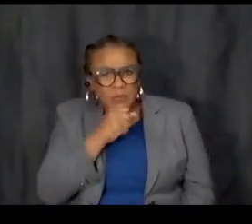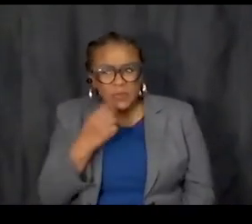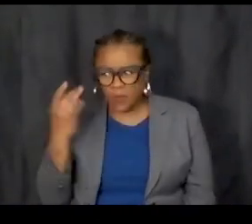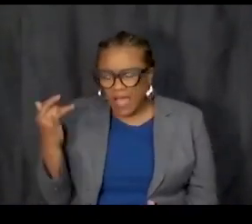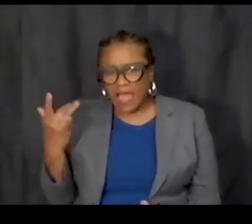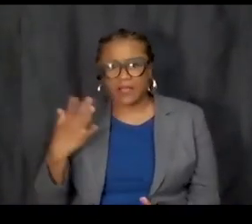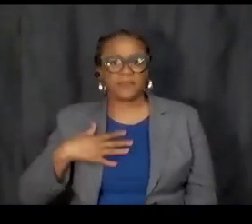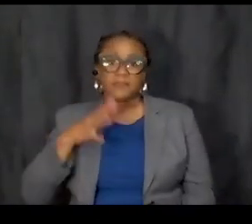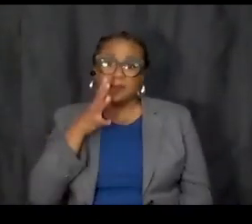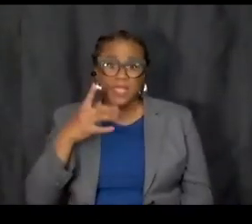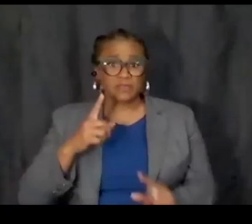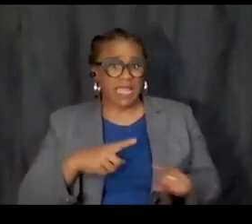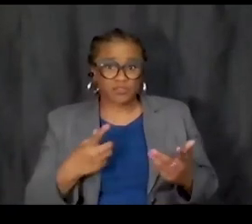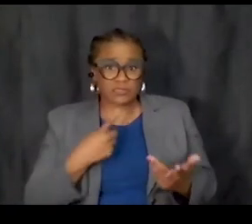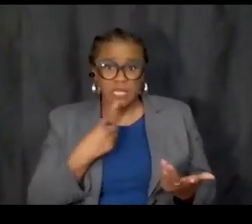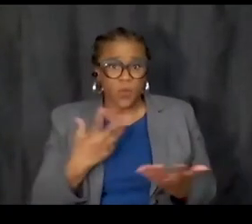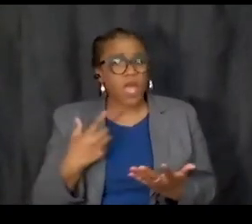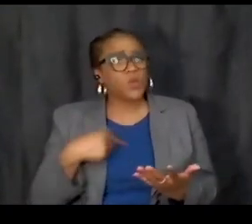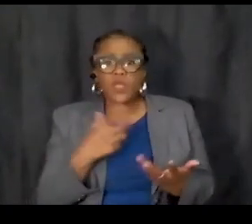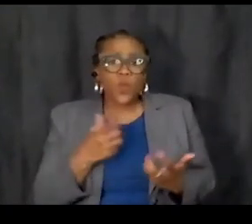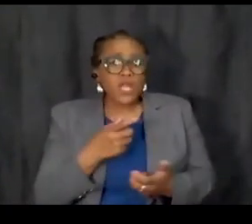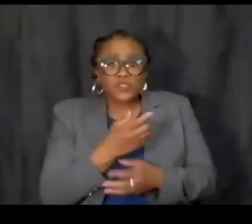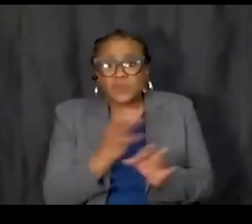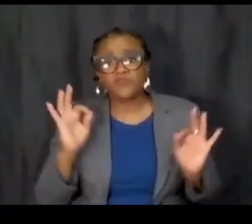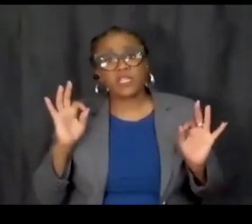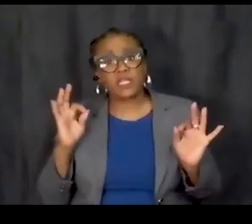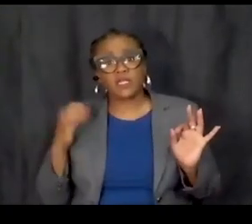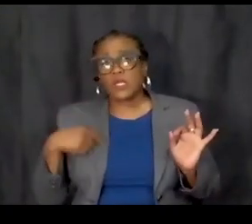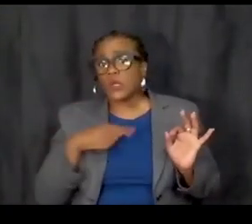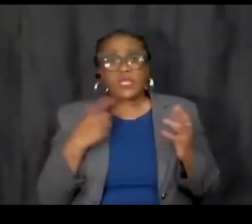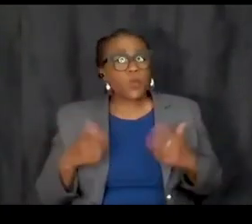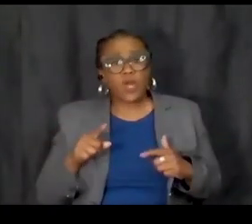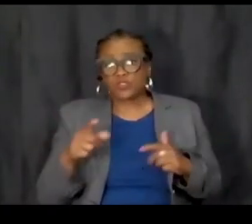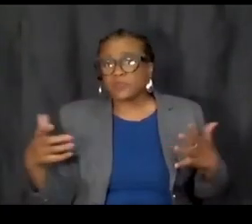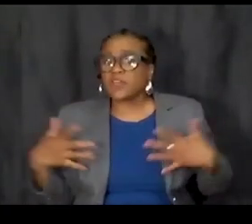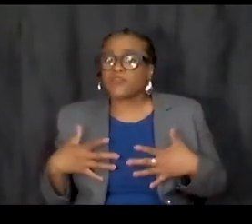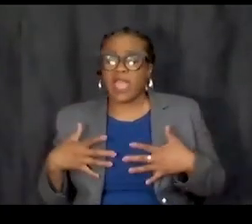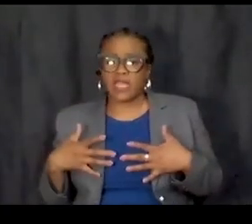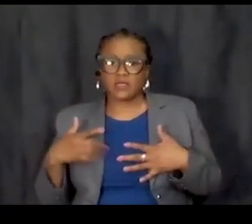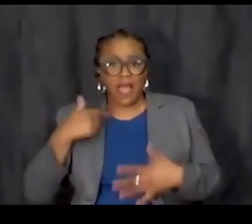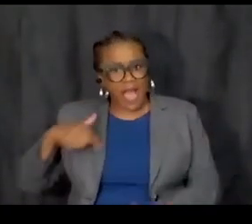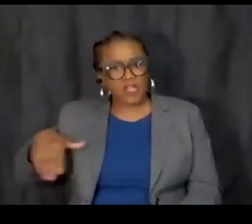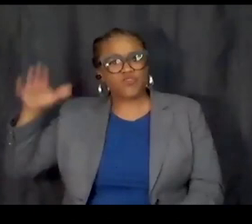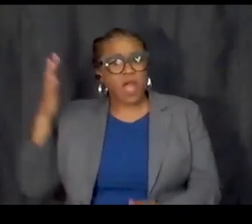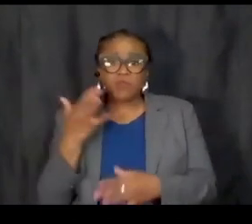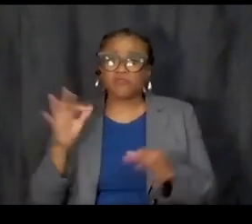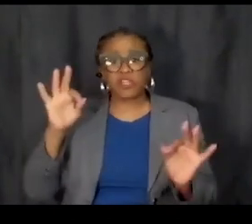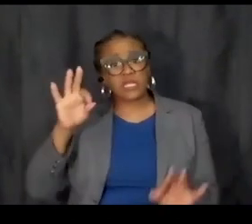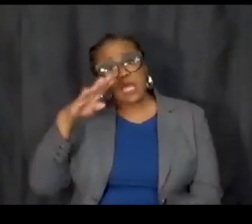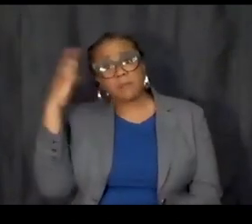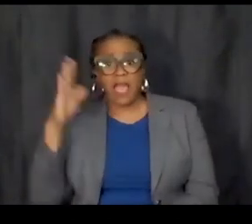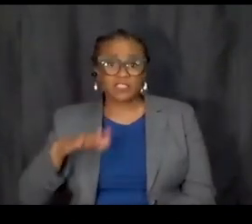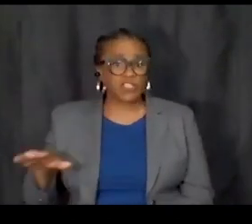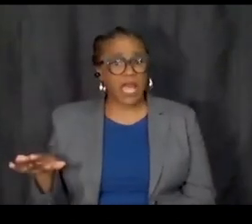their answer is, well, we just wanted you to be free. We didn't want you to be afraid. And so I grew up a free Black child.